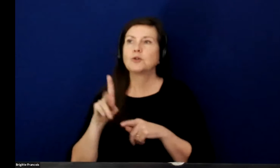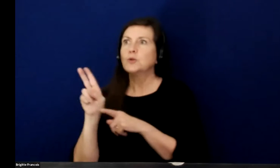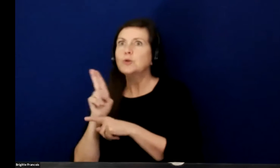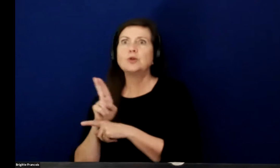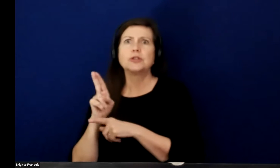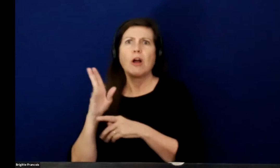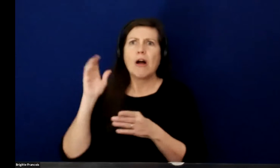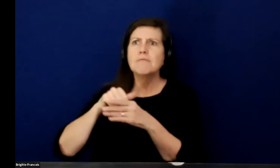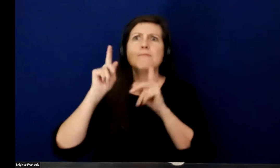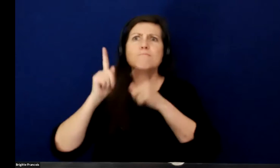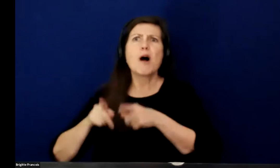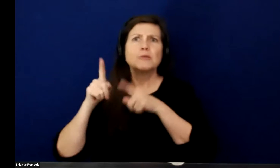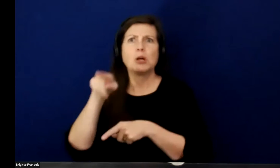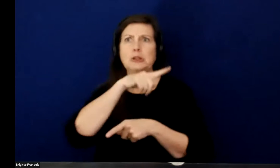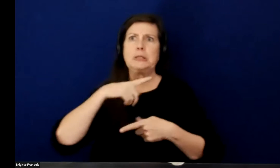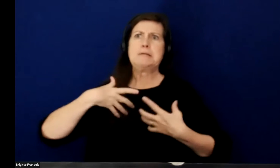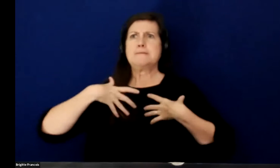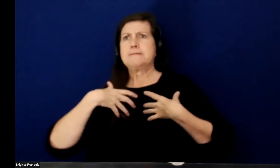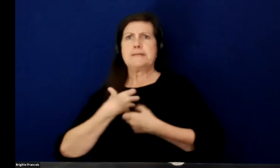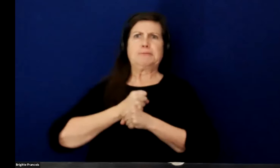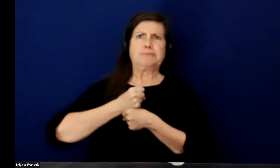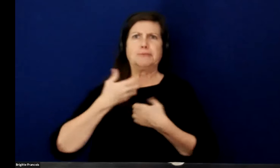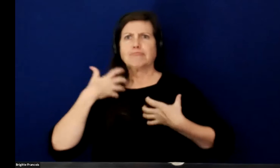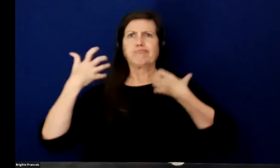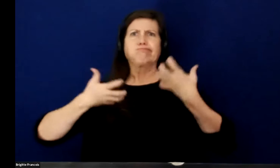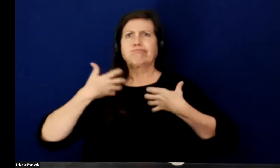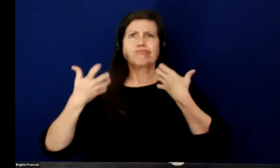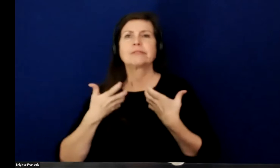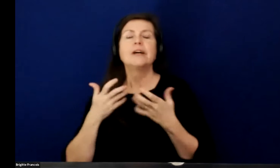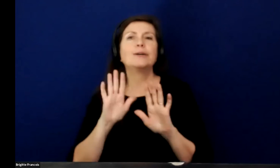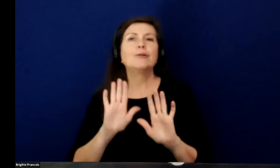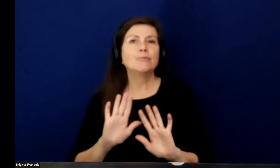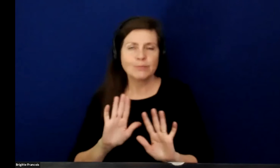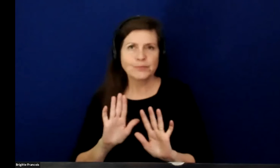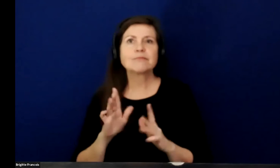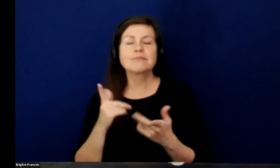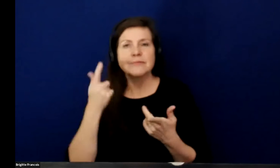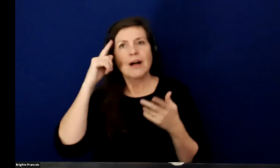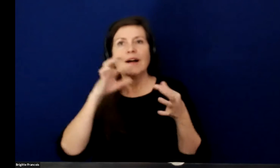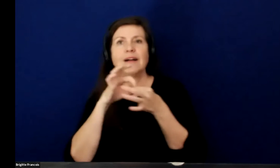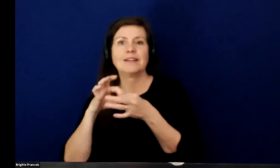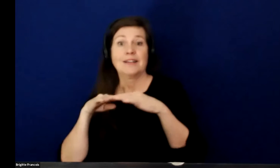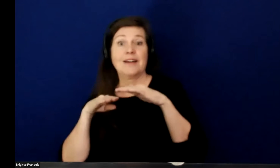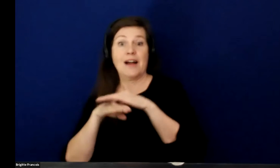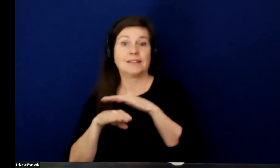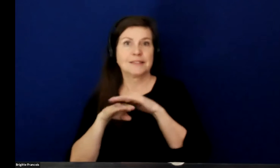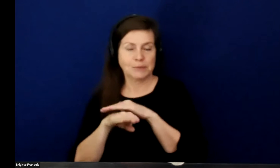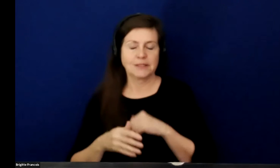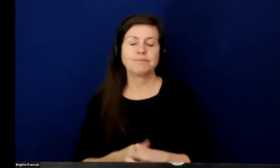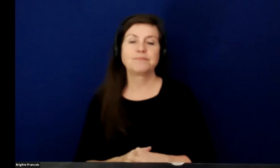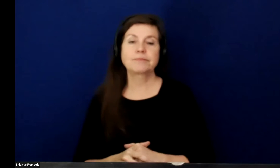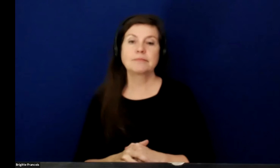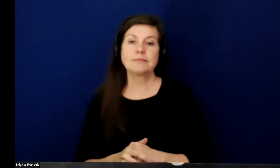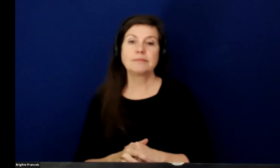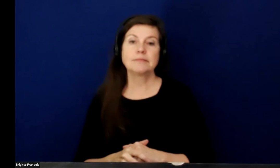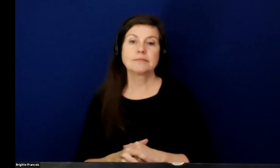for any type of accessibility things. Sorry, because